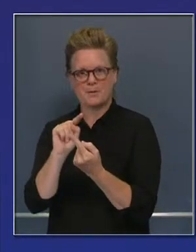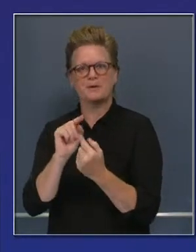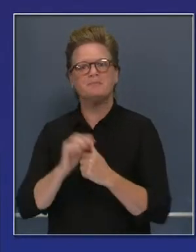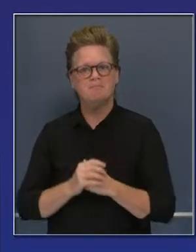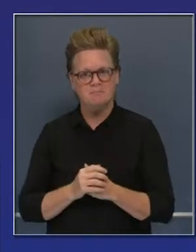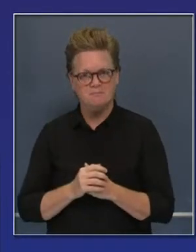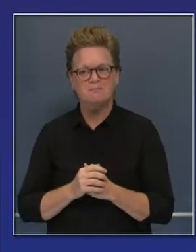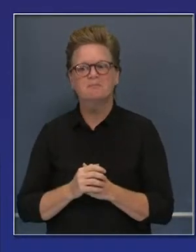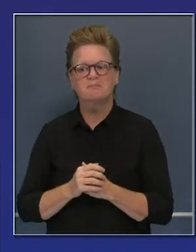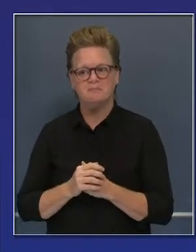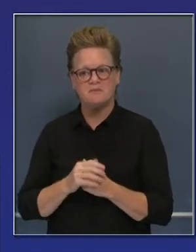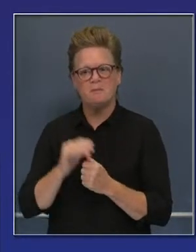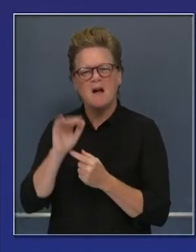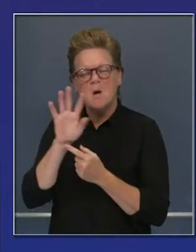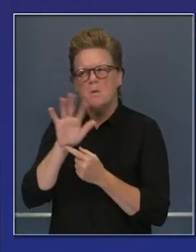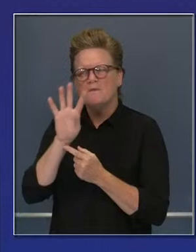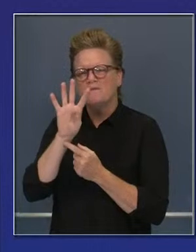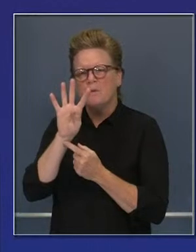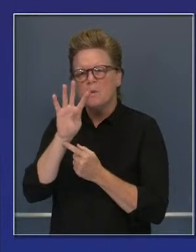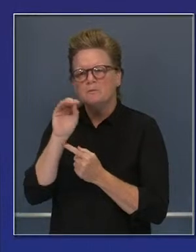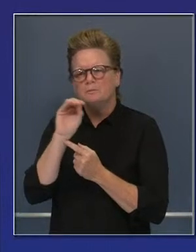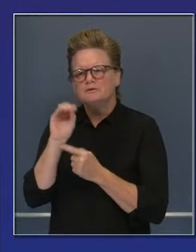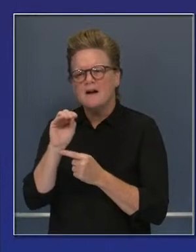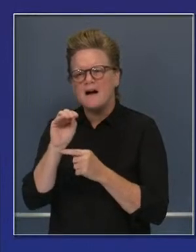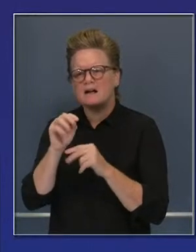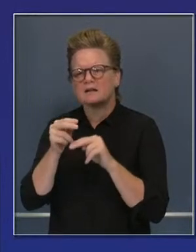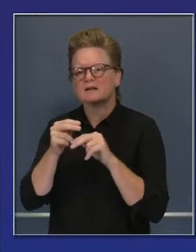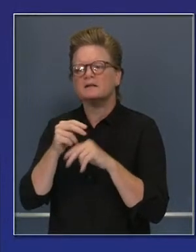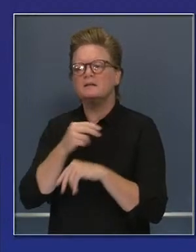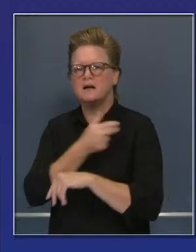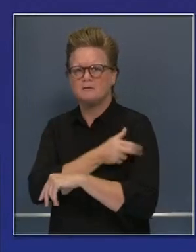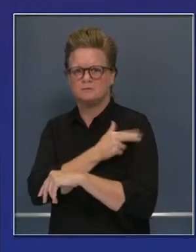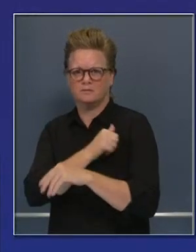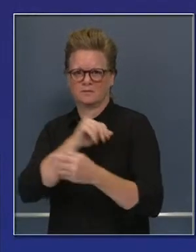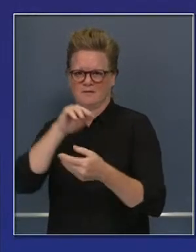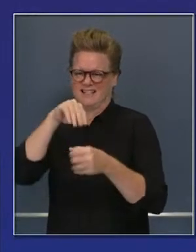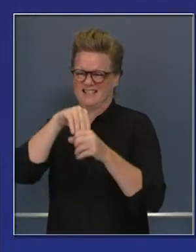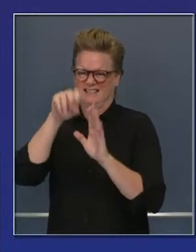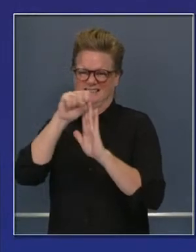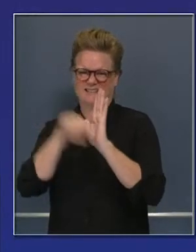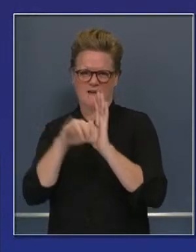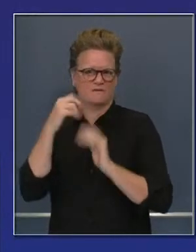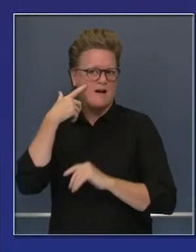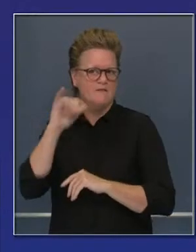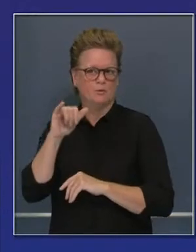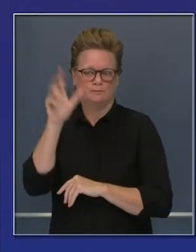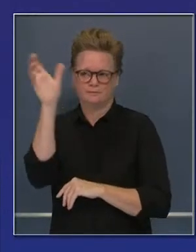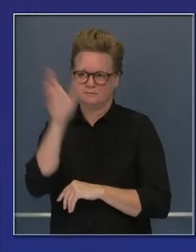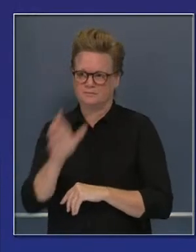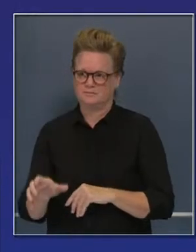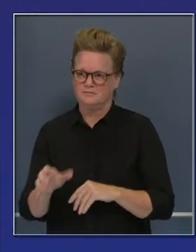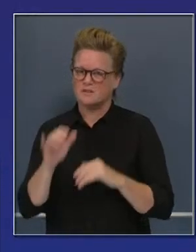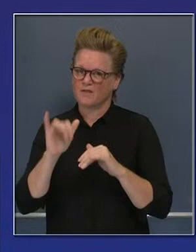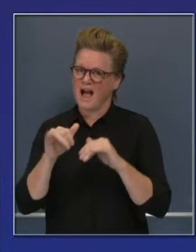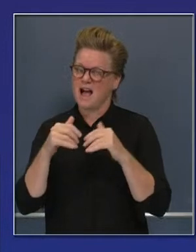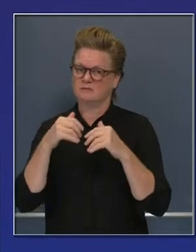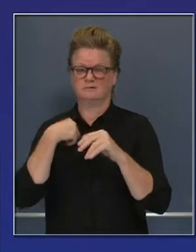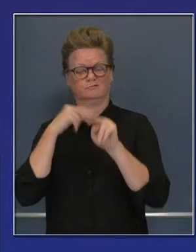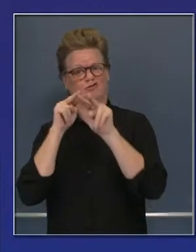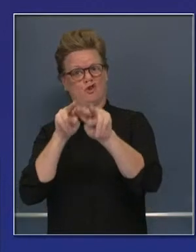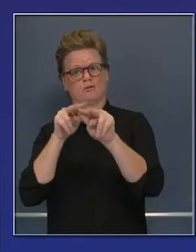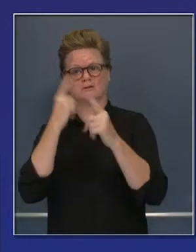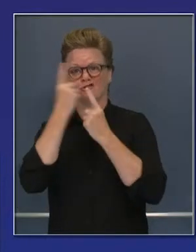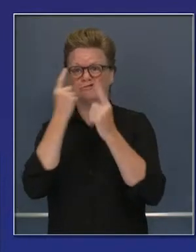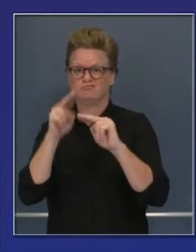hospitalized in our entire system are COVID-19 positive patients. That is down substantially as well.